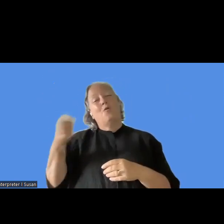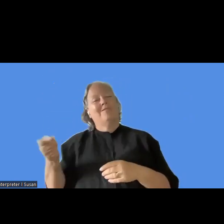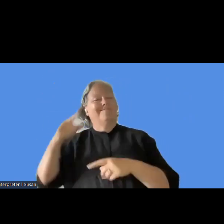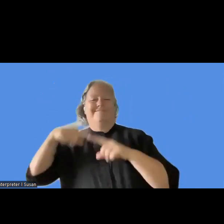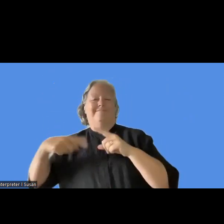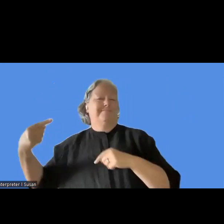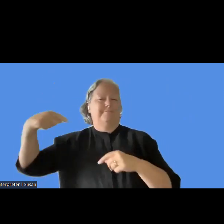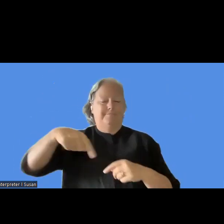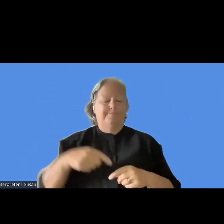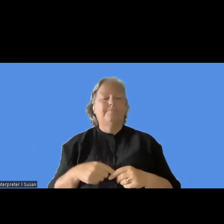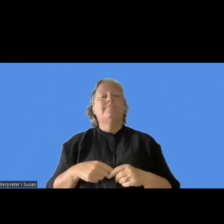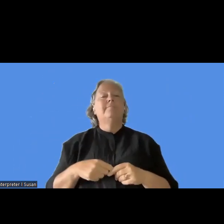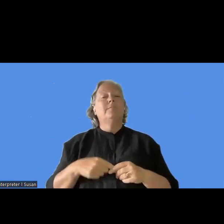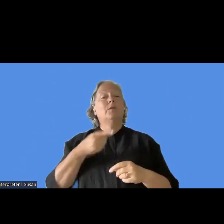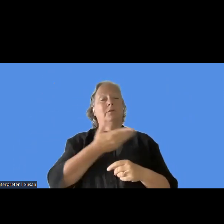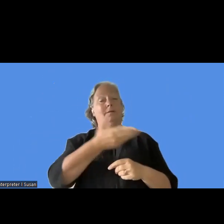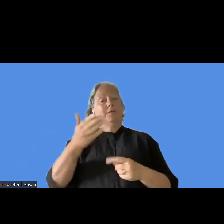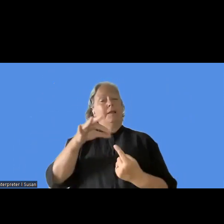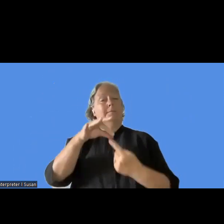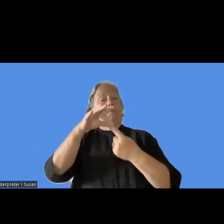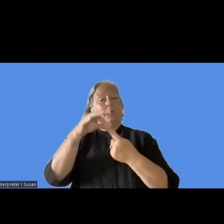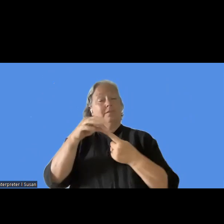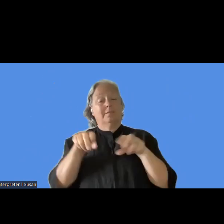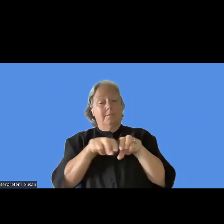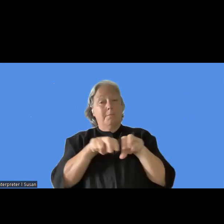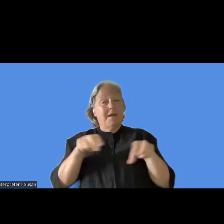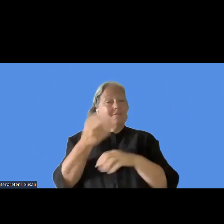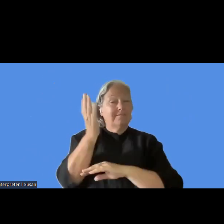Distinguished panelists and participants,